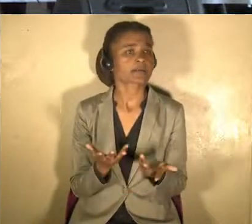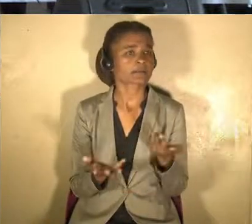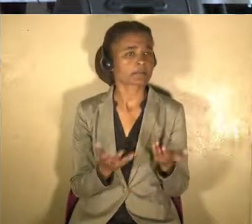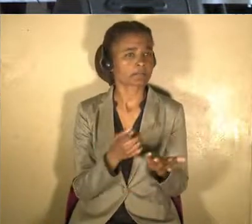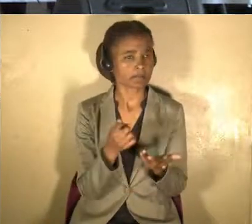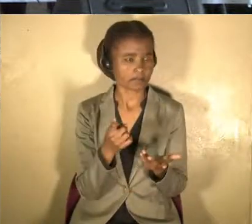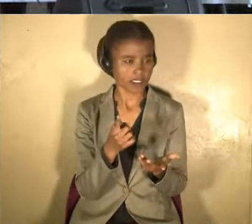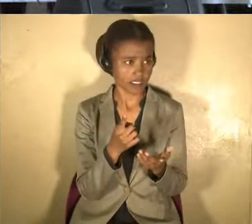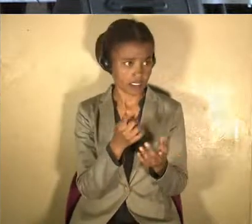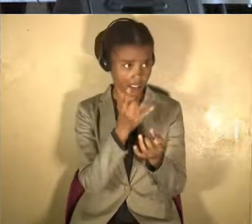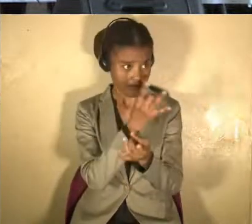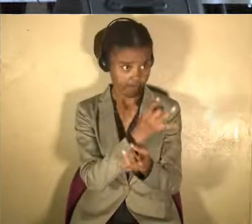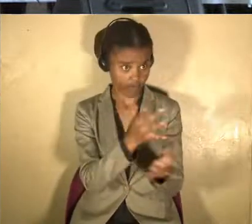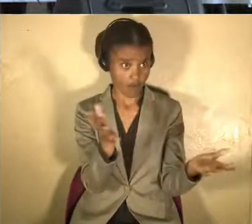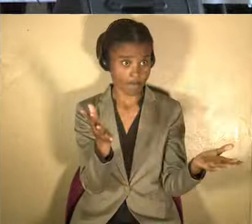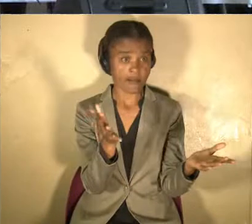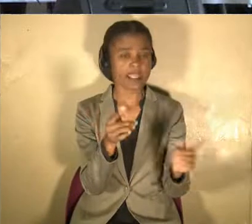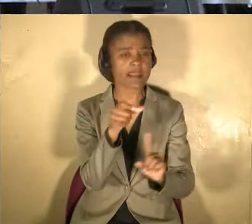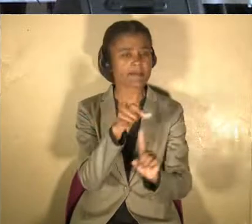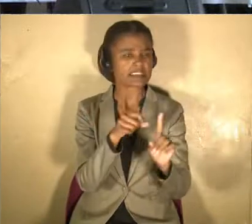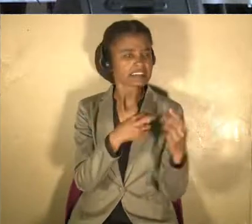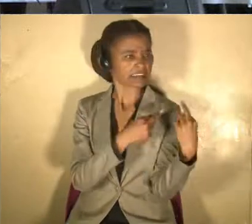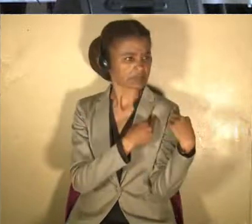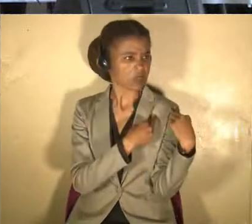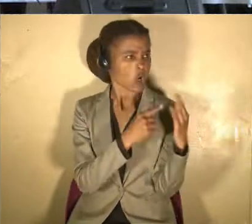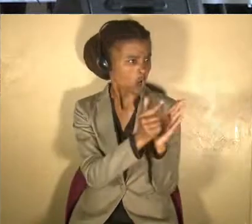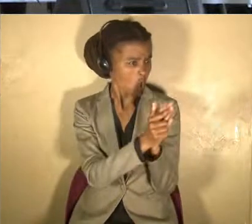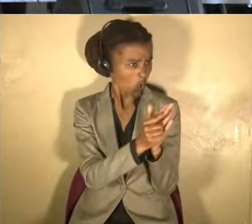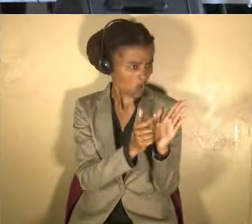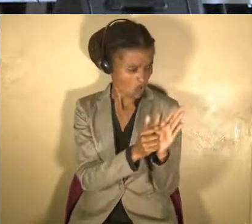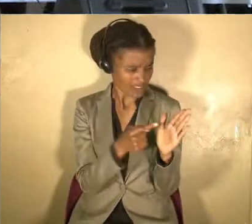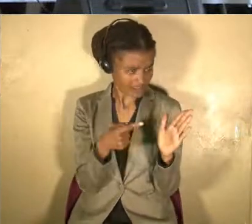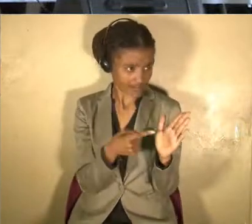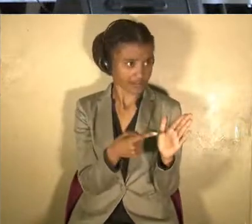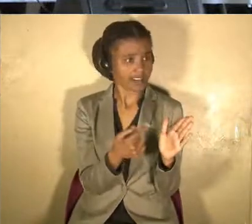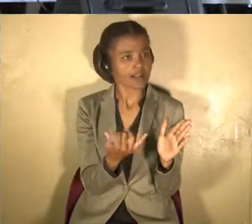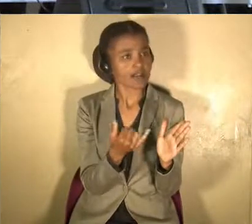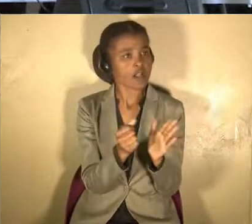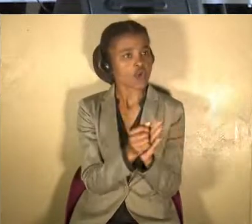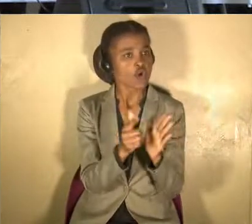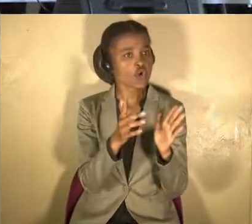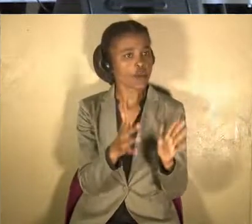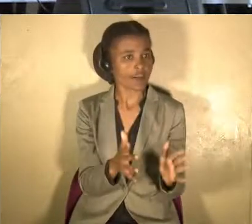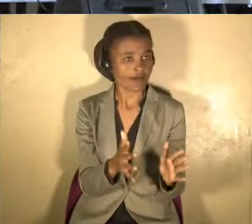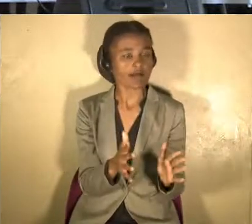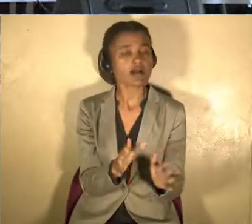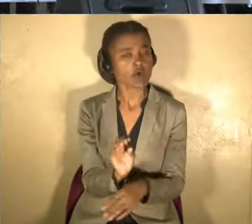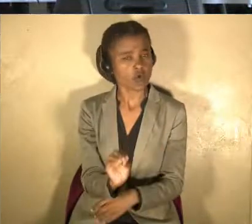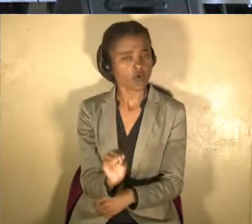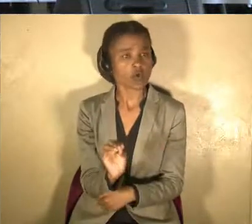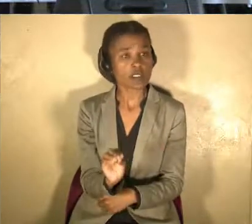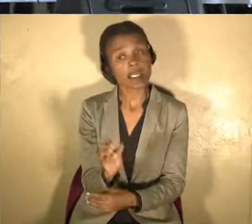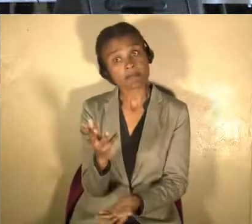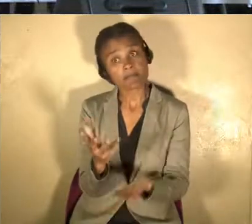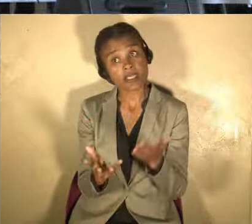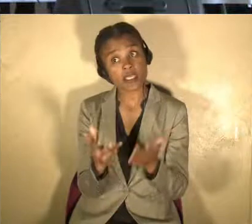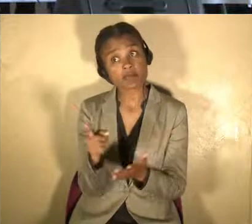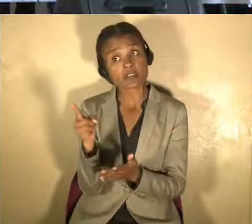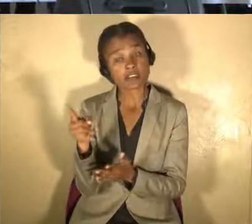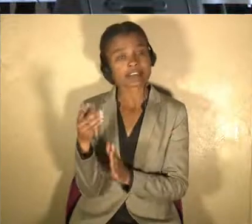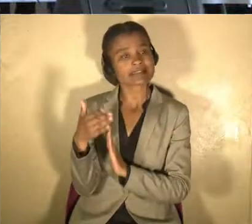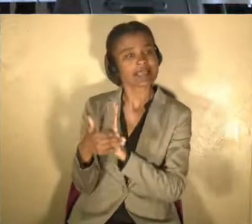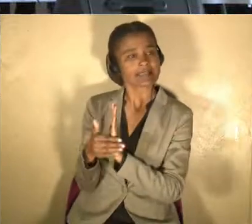ne. I'm sure o tla kena le ena responde from her legal aspect, legal side